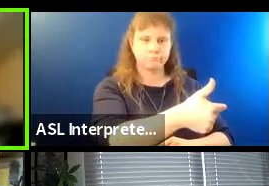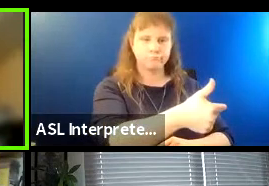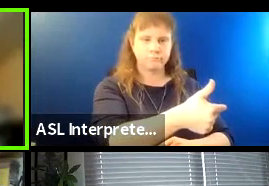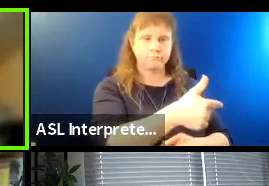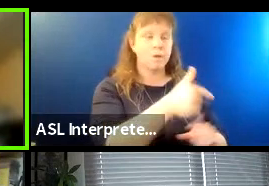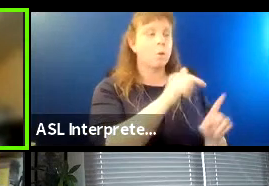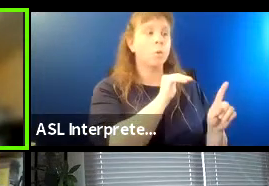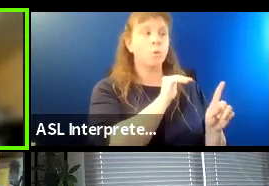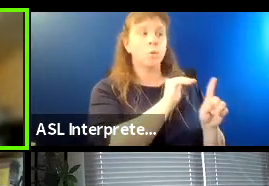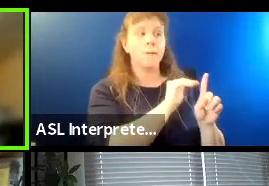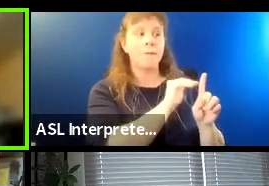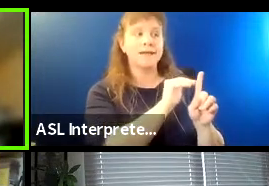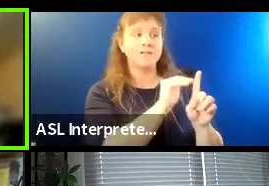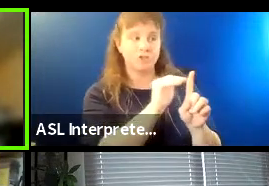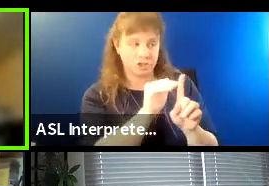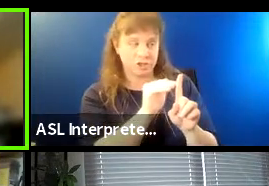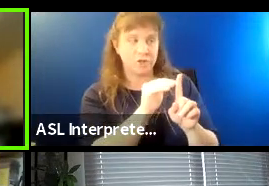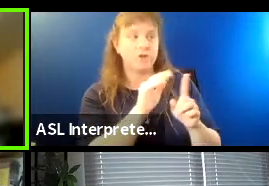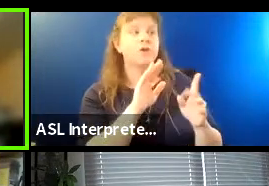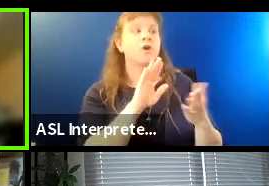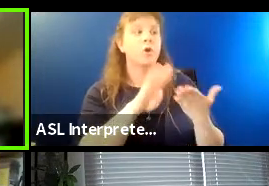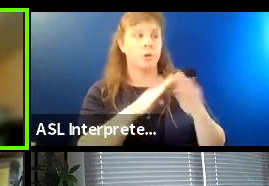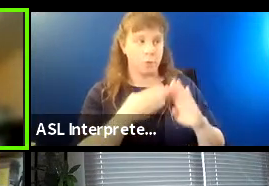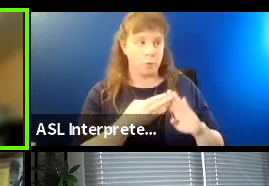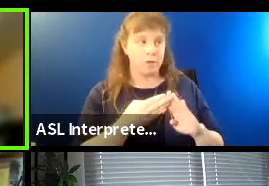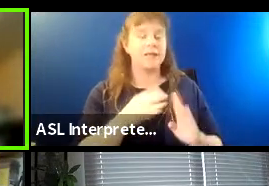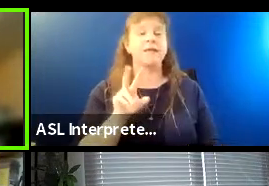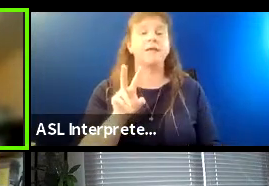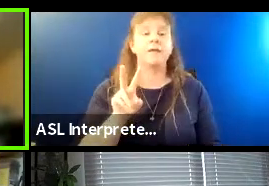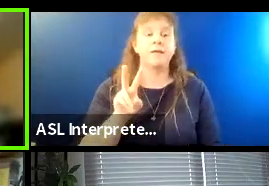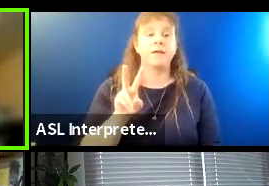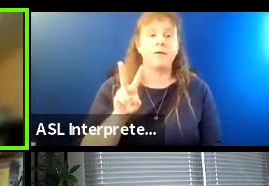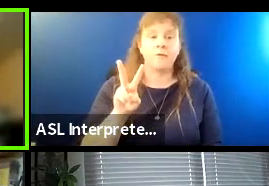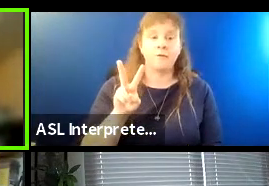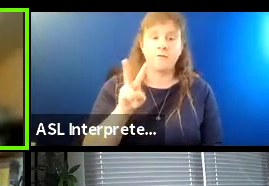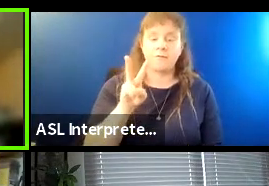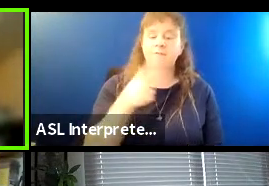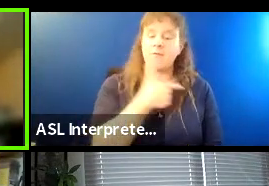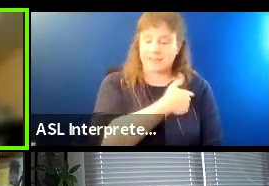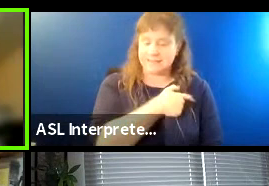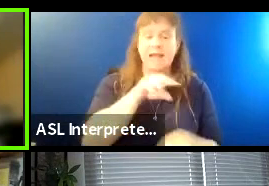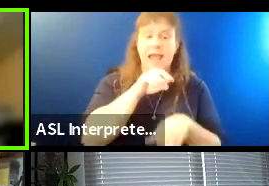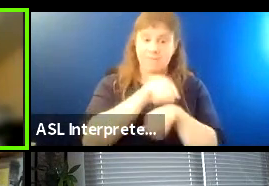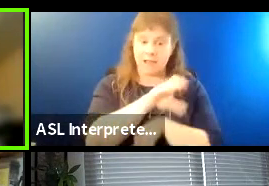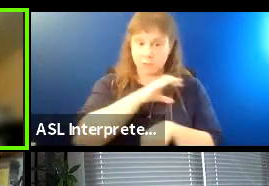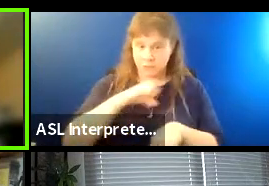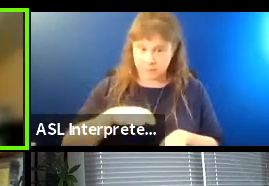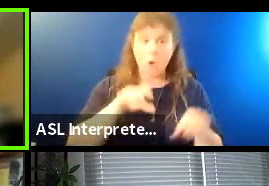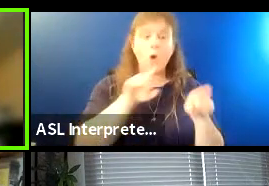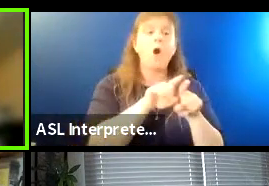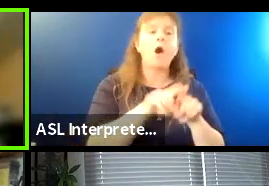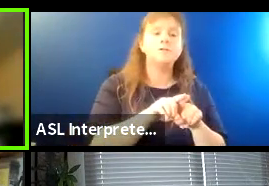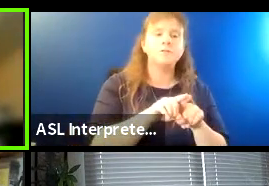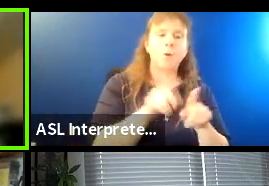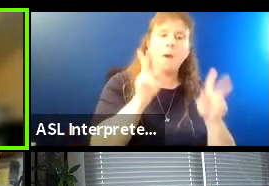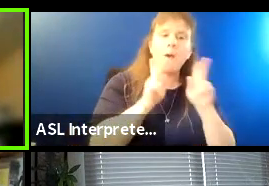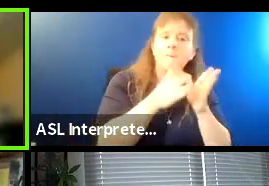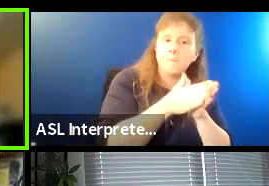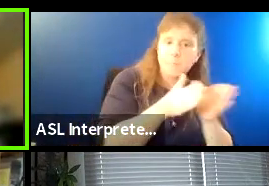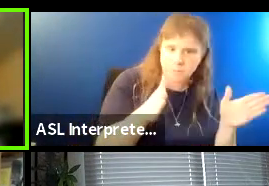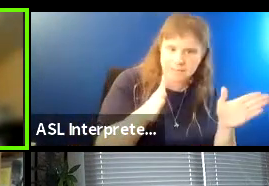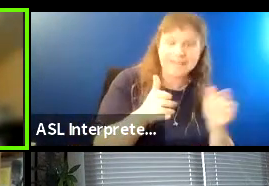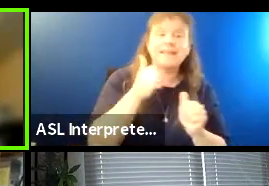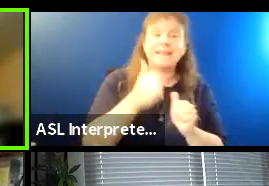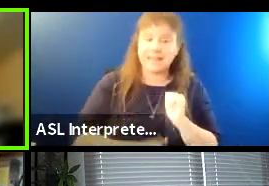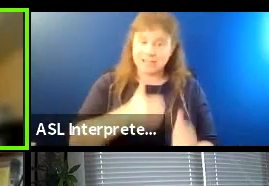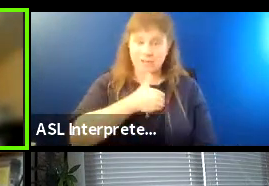our members of the Community Vaccine Advisory Committee, but also for the public, each member of the Community Vaccine Advisory Committee